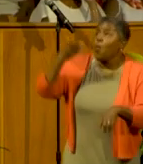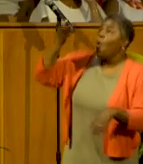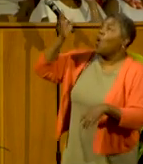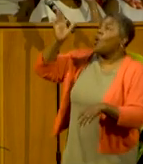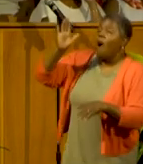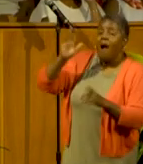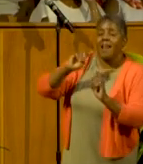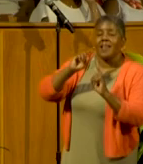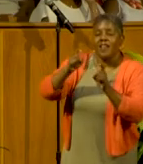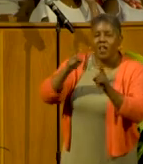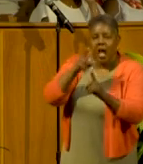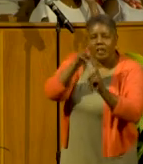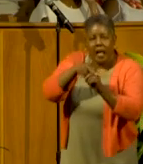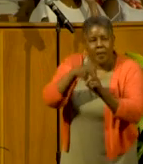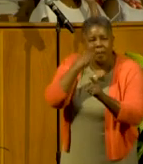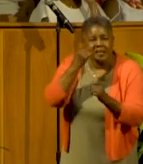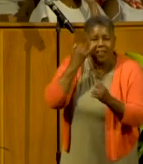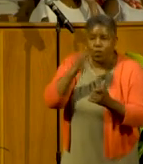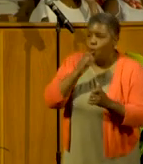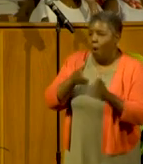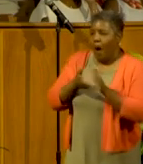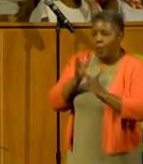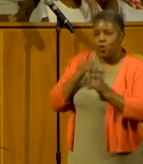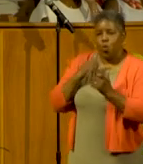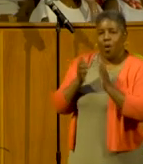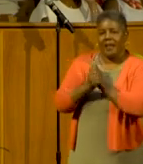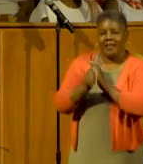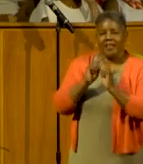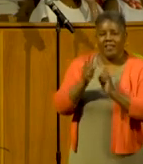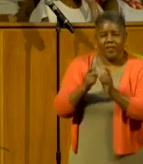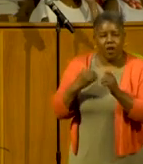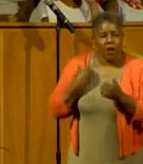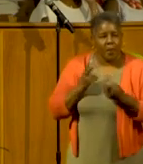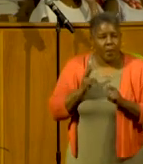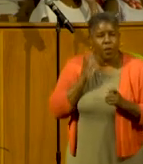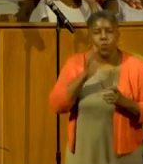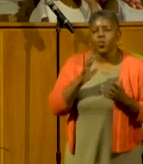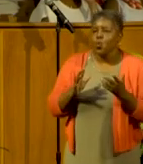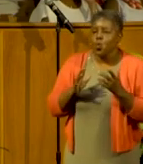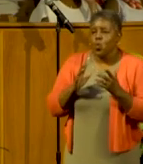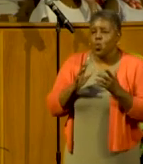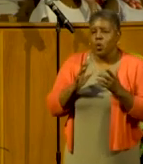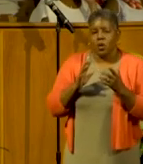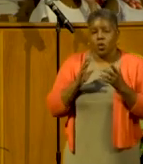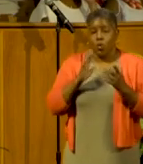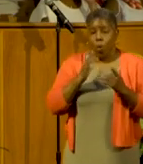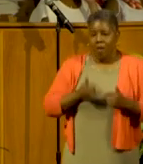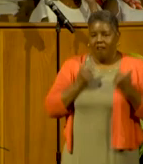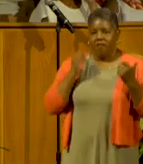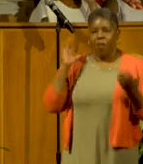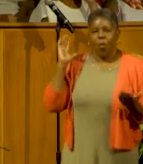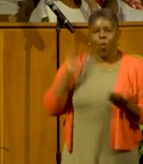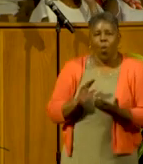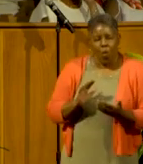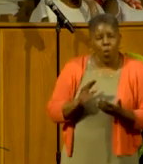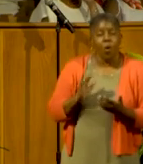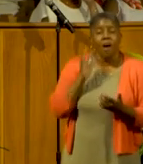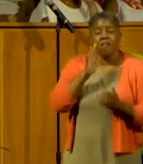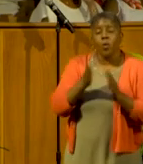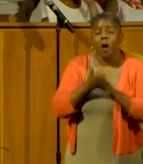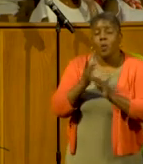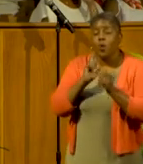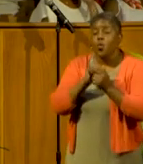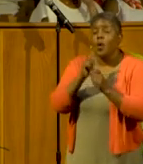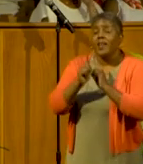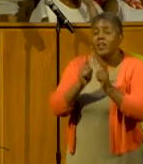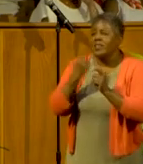God-given assignment. You see, if you don't operate in your gift, young people, you're taken away from your well-being. If you don't operate in your gift,